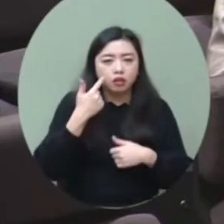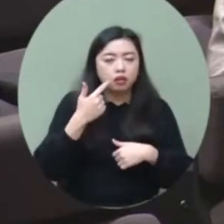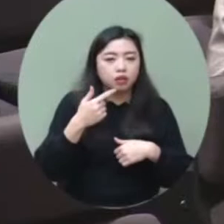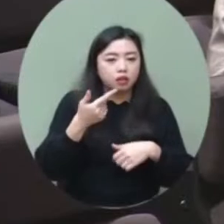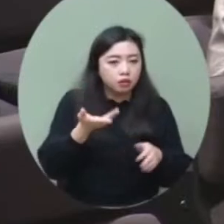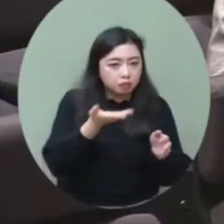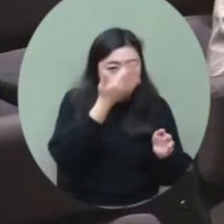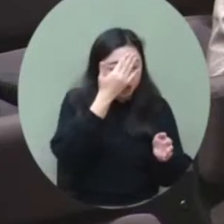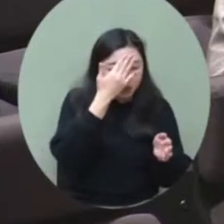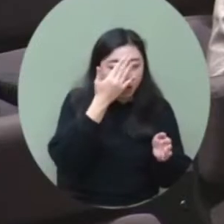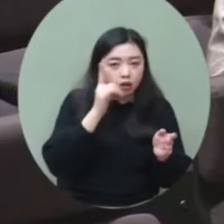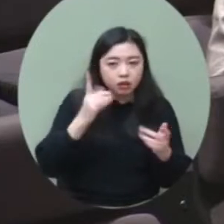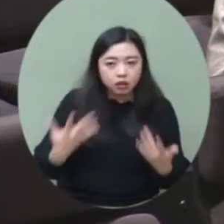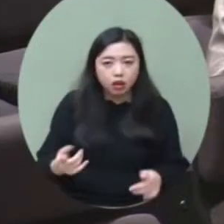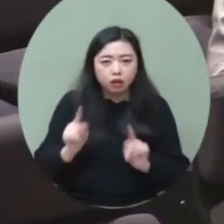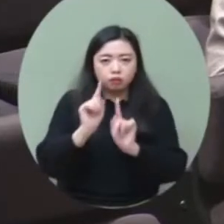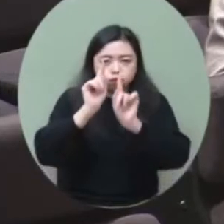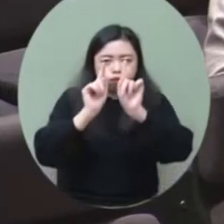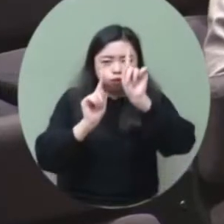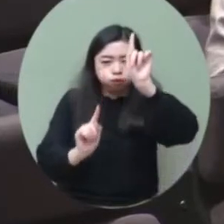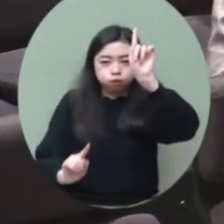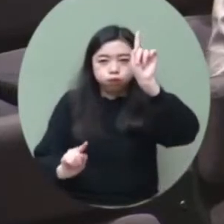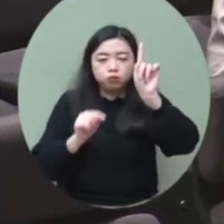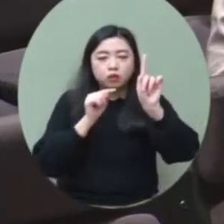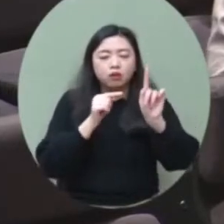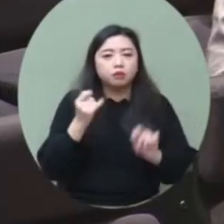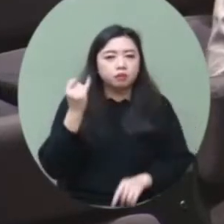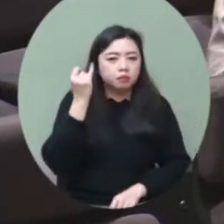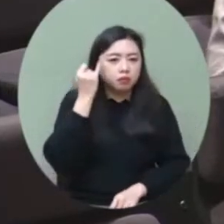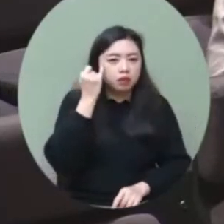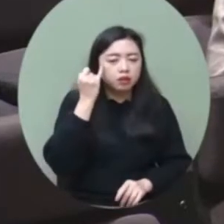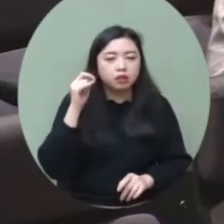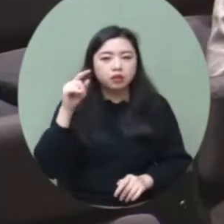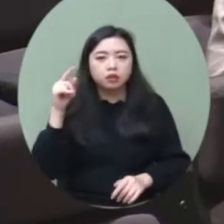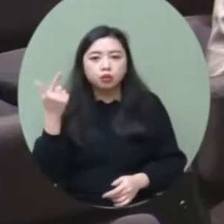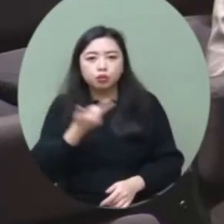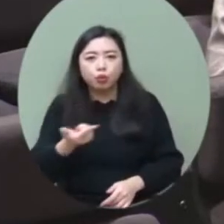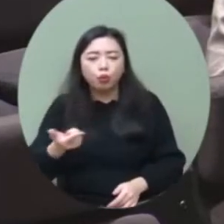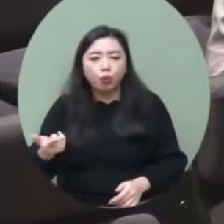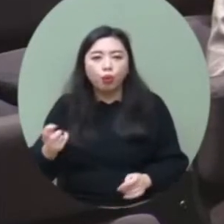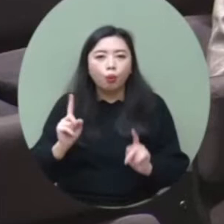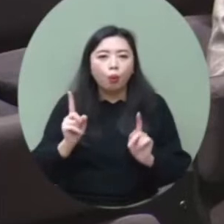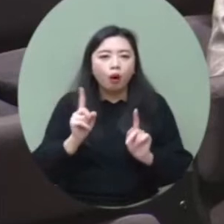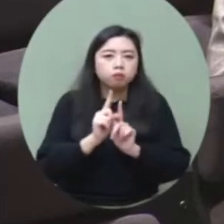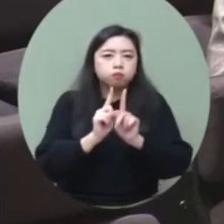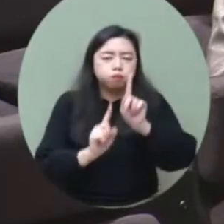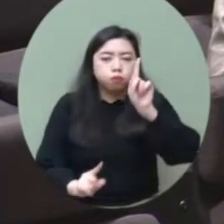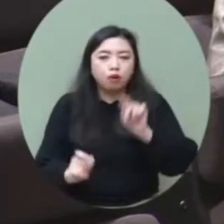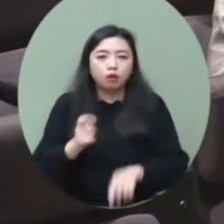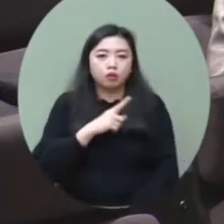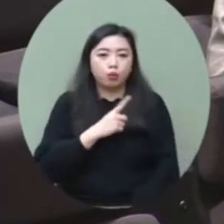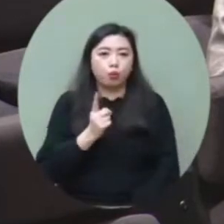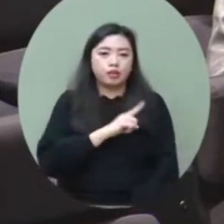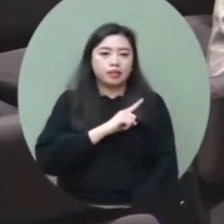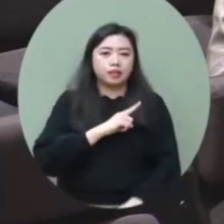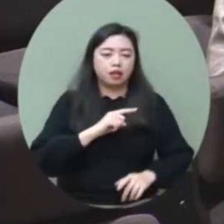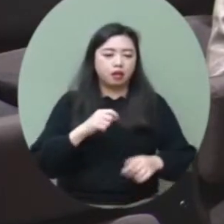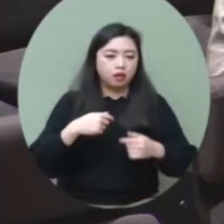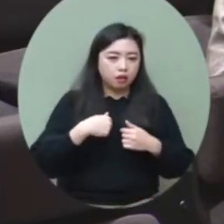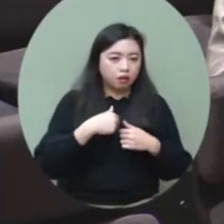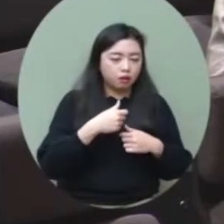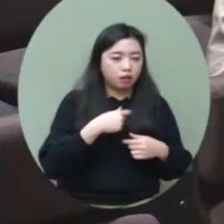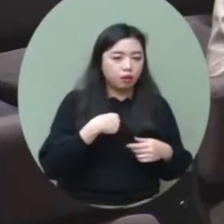Now, the test results, there is a huge delay for test results. Many patients